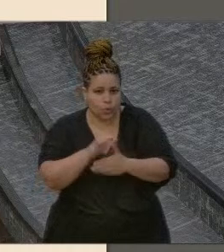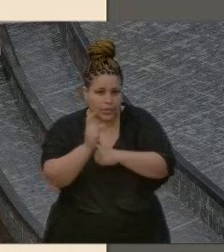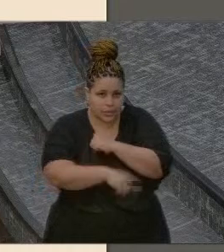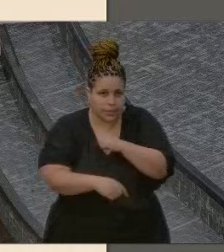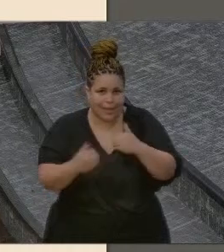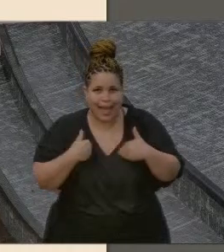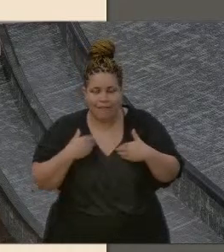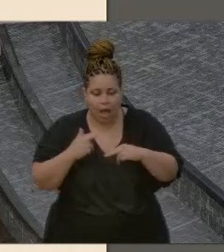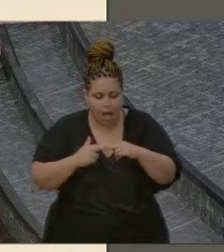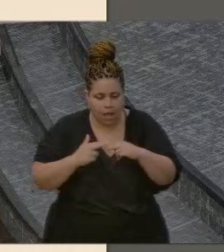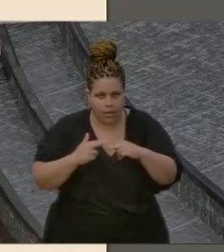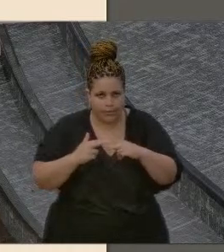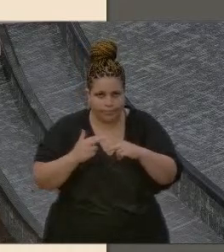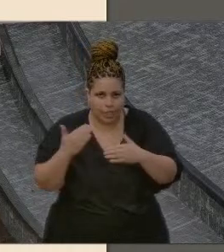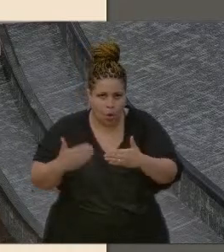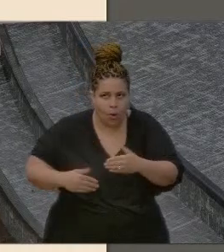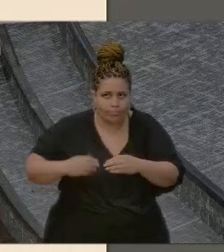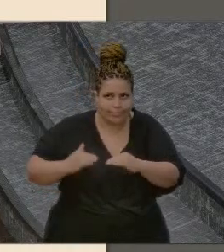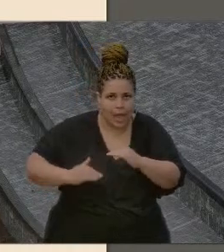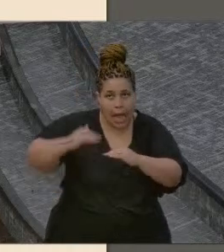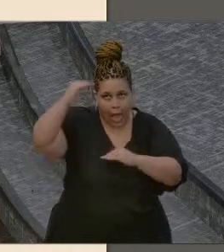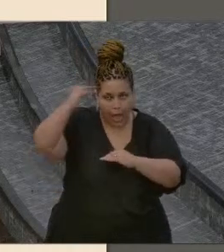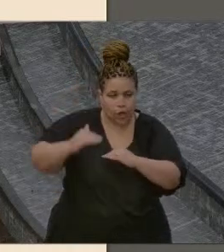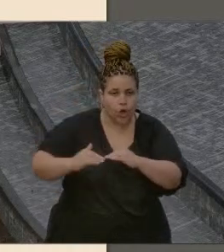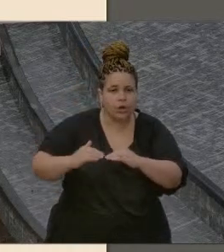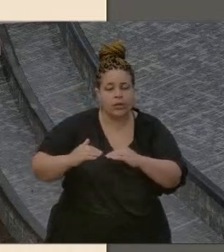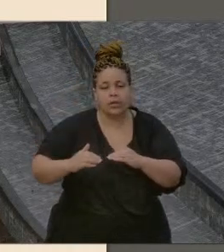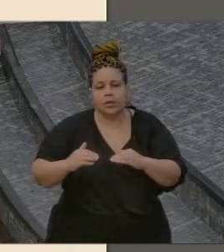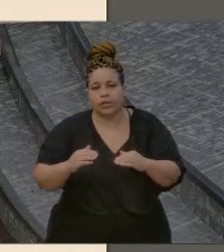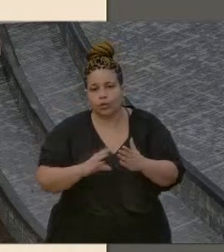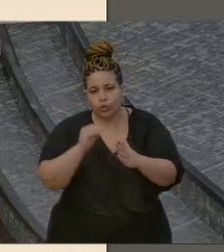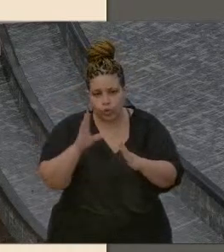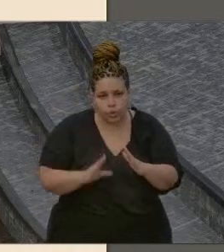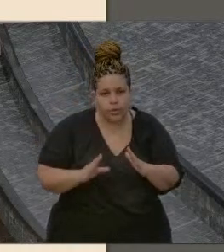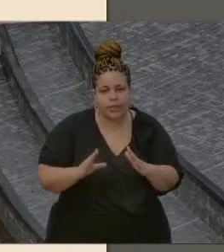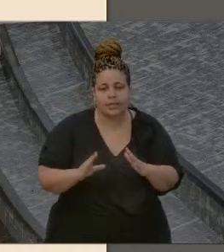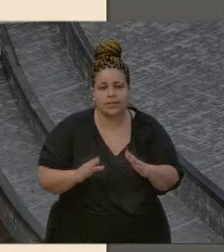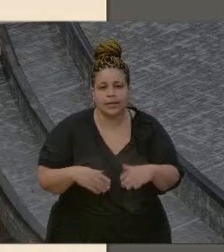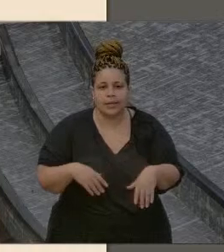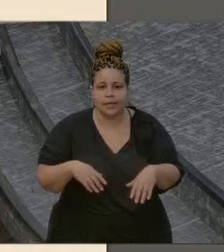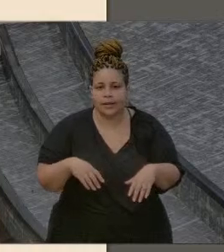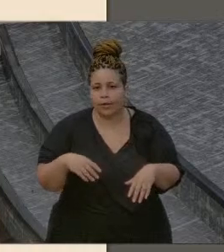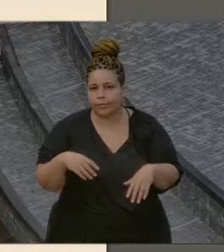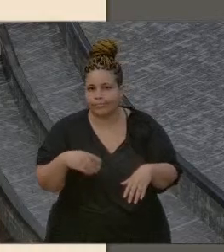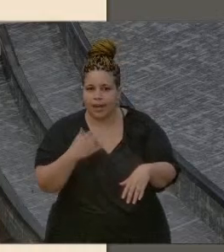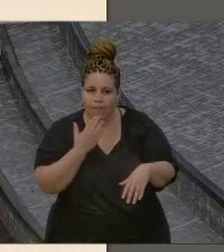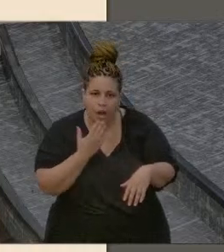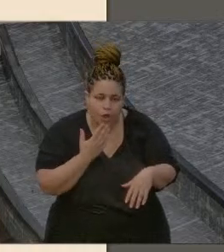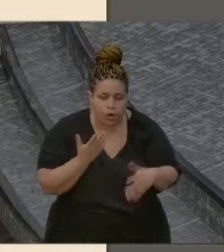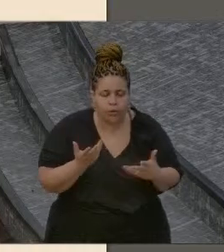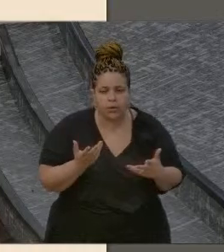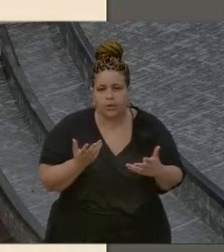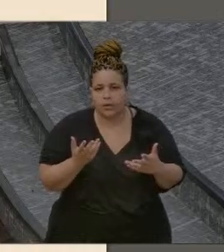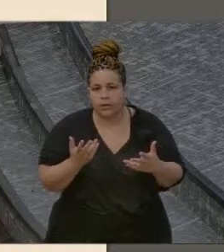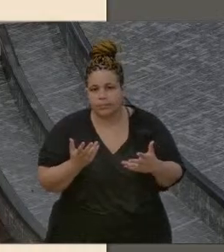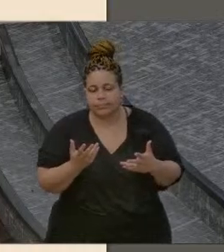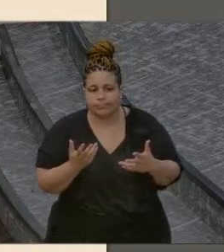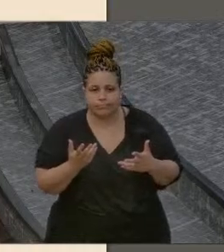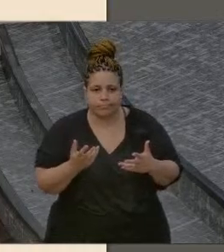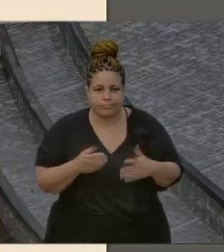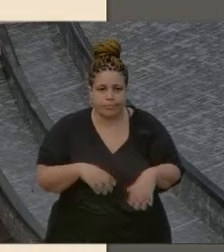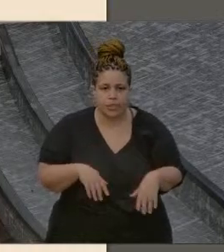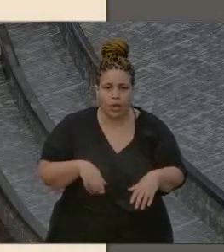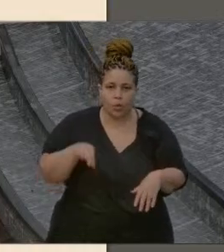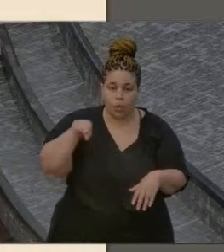of students of color, but a low prevalence of exclusionary discipline. We want to know what those schools